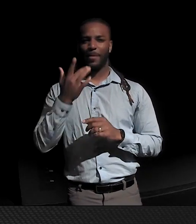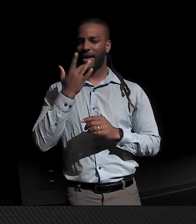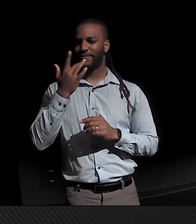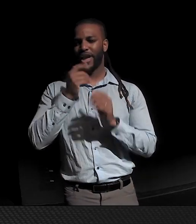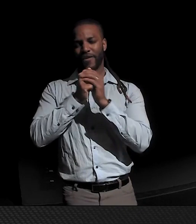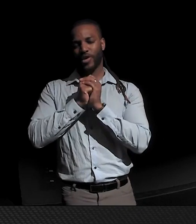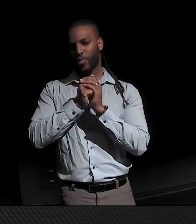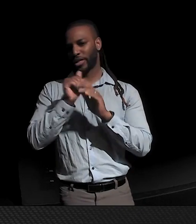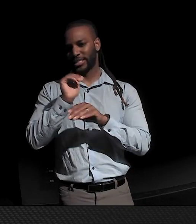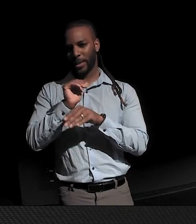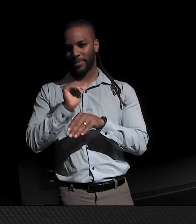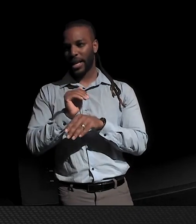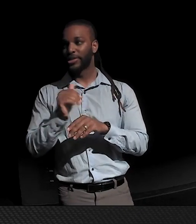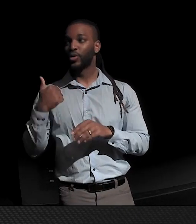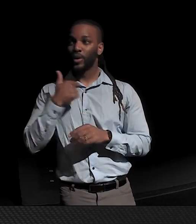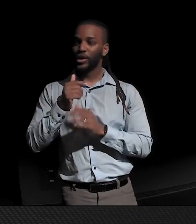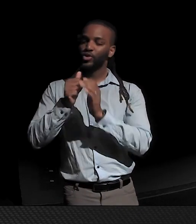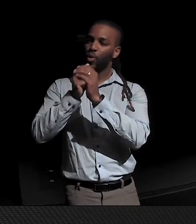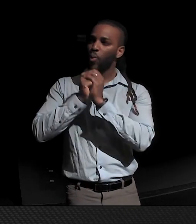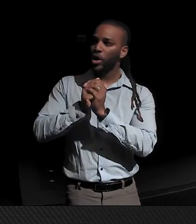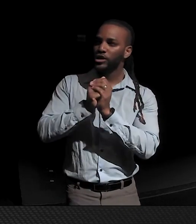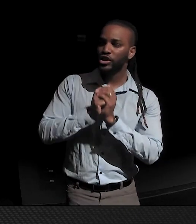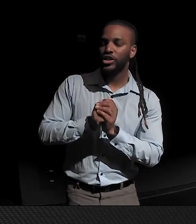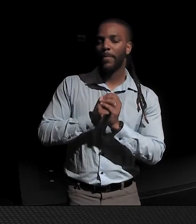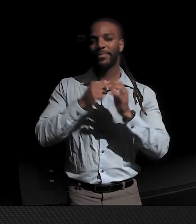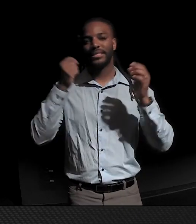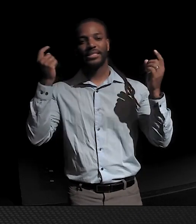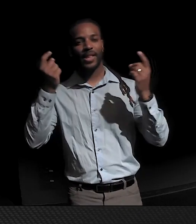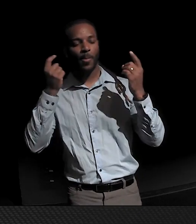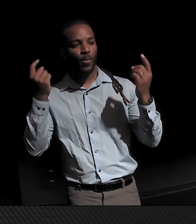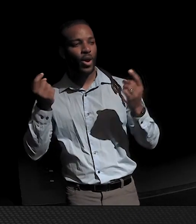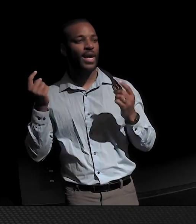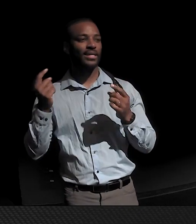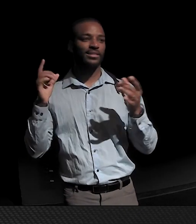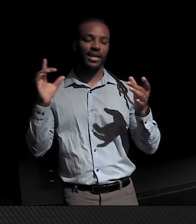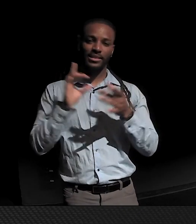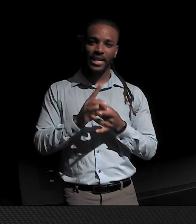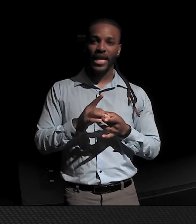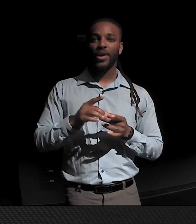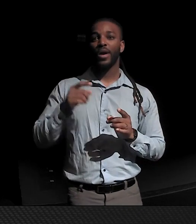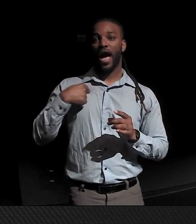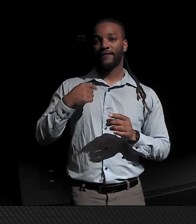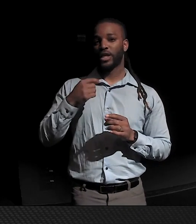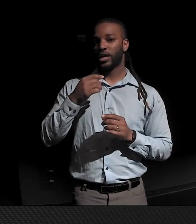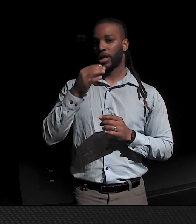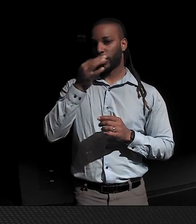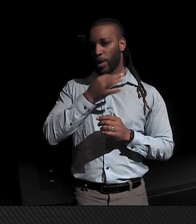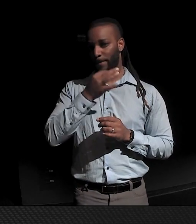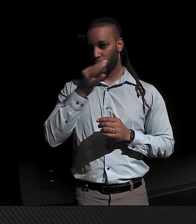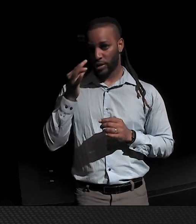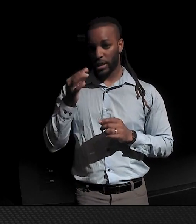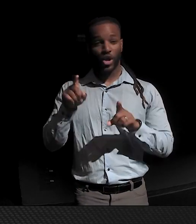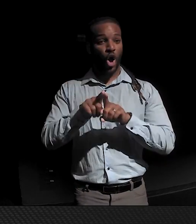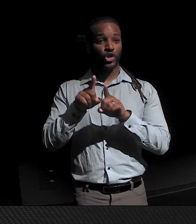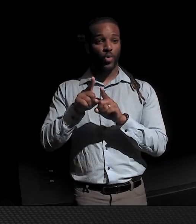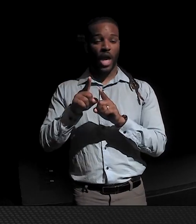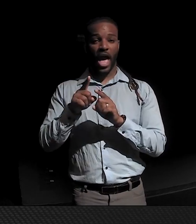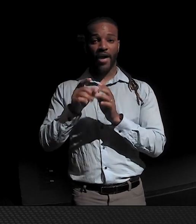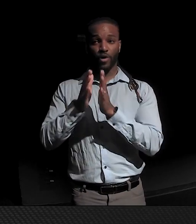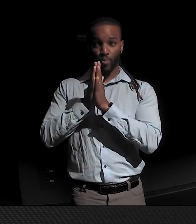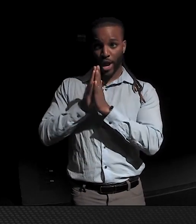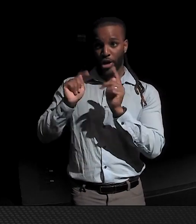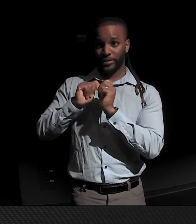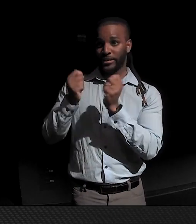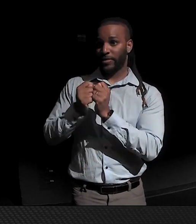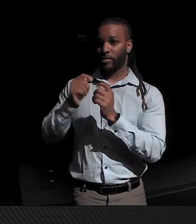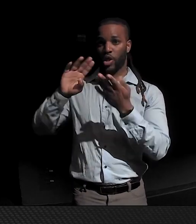favorite worship nights. We get to worship, we get to celebrate, we get to connect, and we have communion. And we also have prayer teams from around